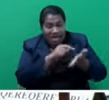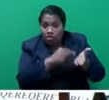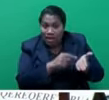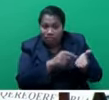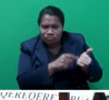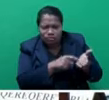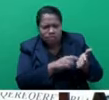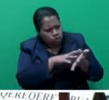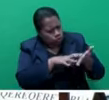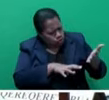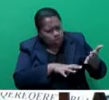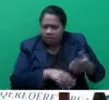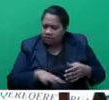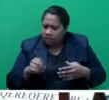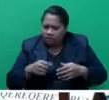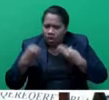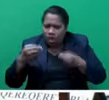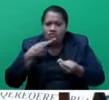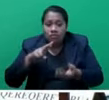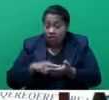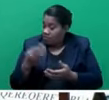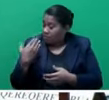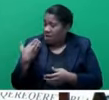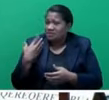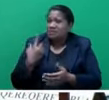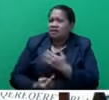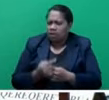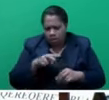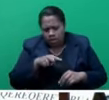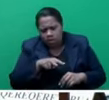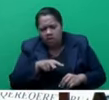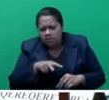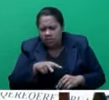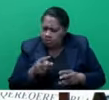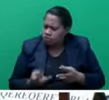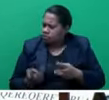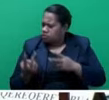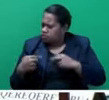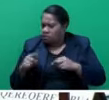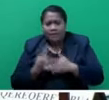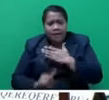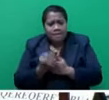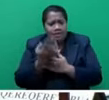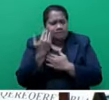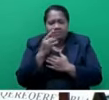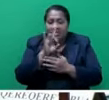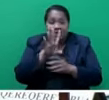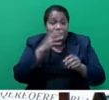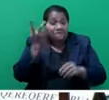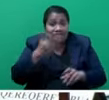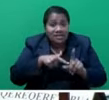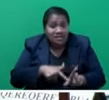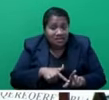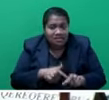going through the audit reports in the past, looking at what has happened over the last 10, 15 years, and